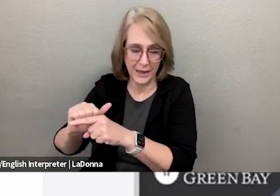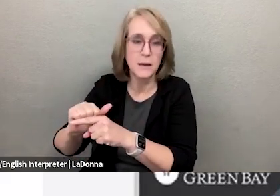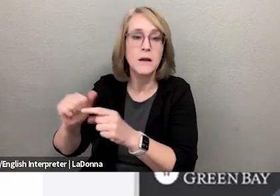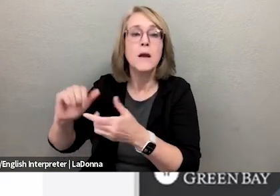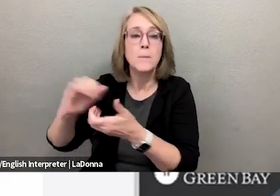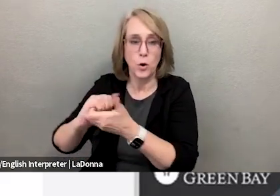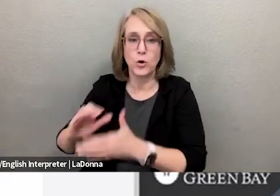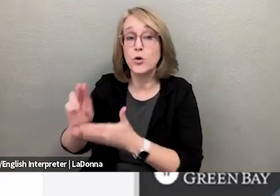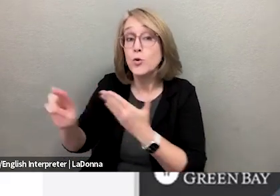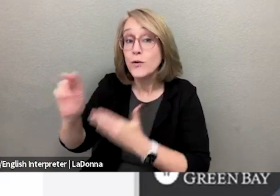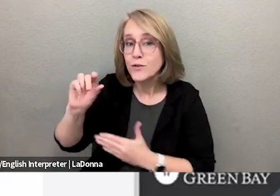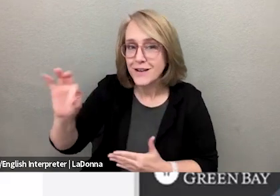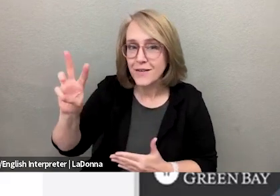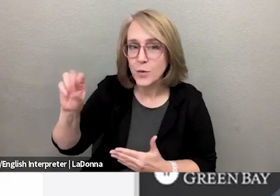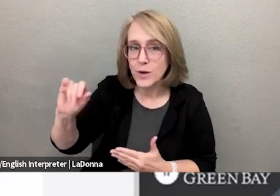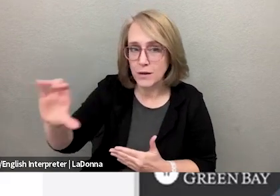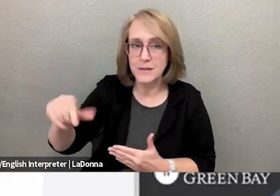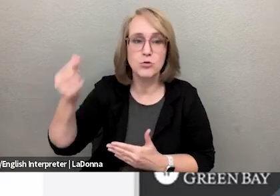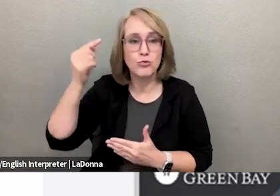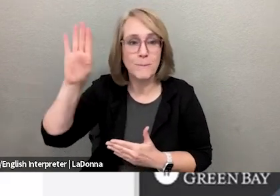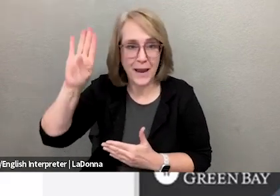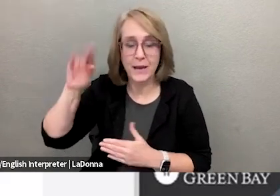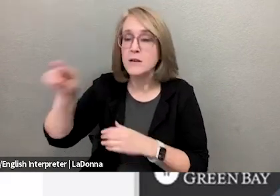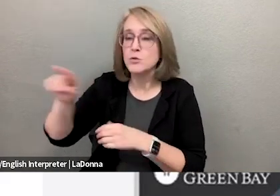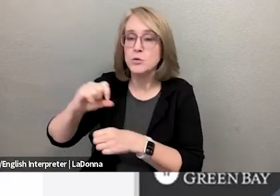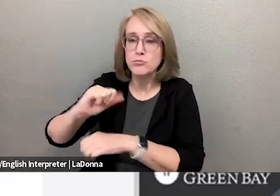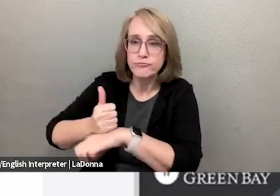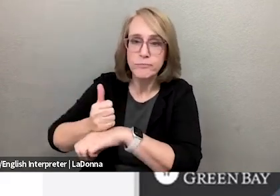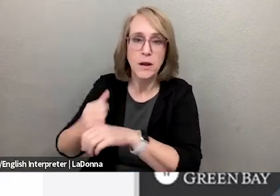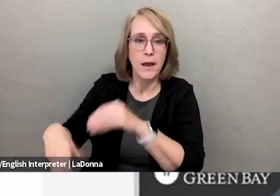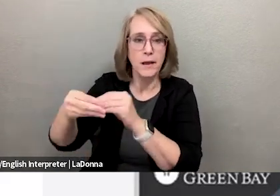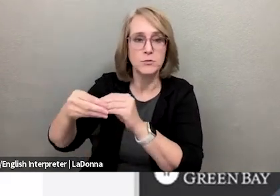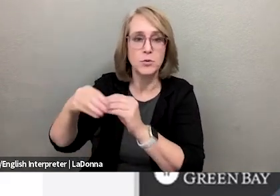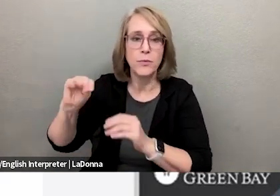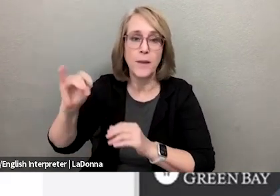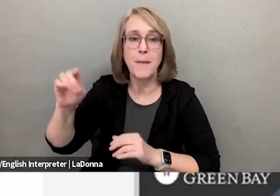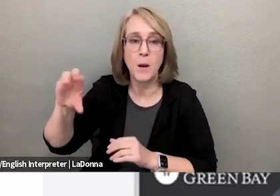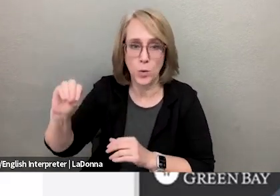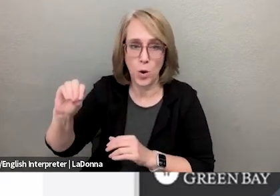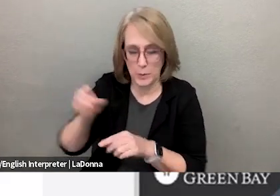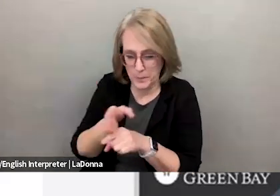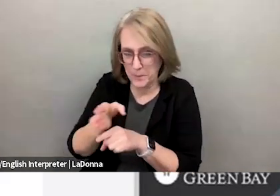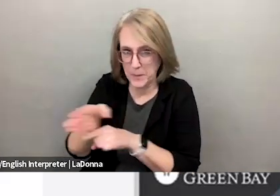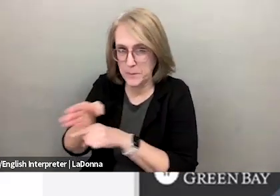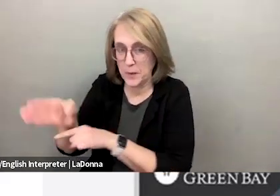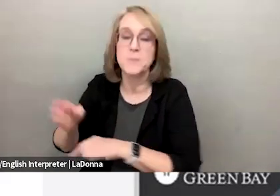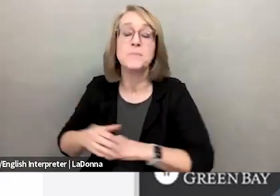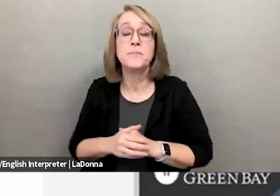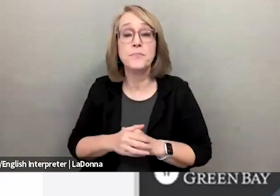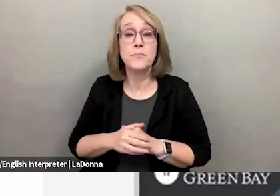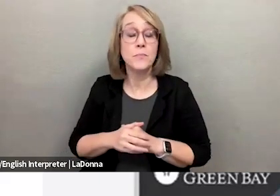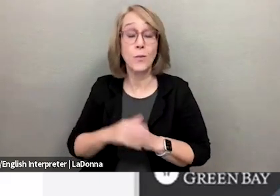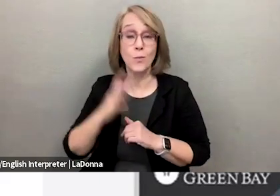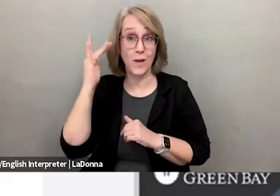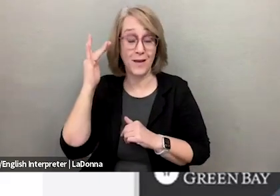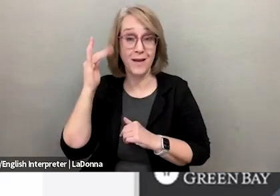Wisconsin, Green Bay, to create some of those additional micro-credentials for us. And I think what this does is